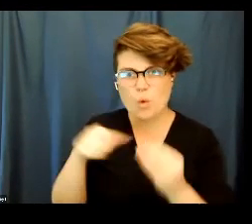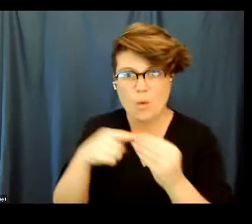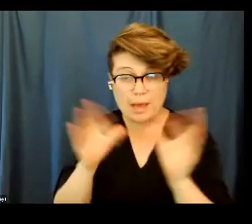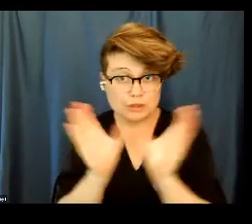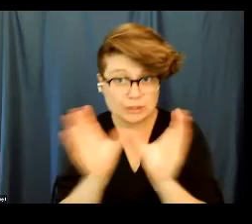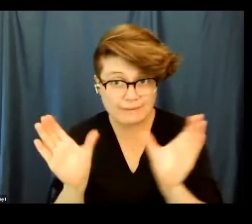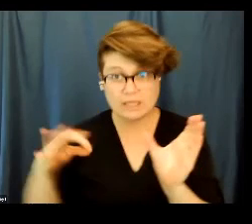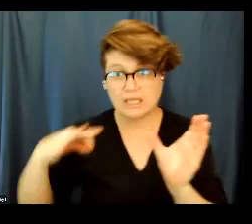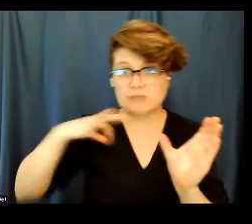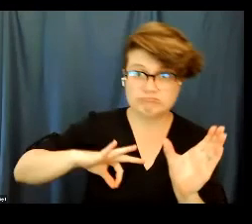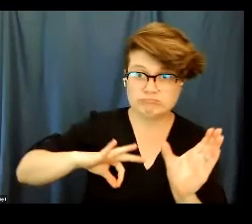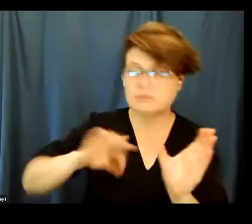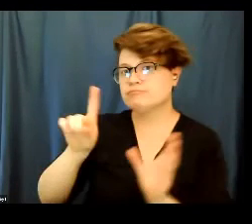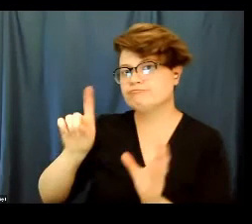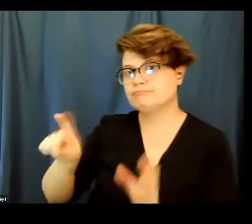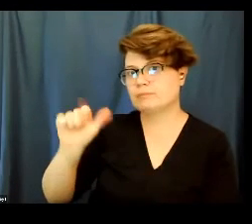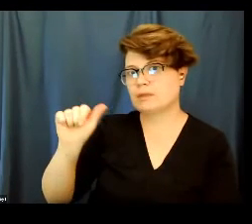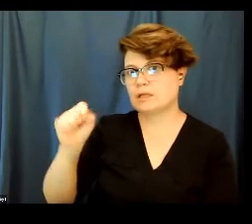out to Lachey.